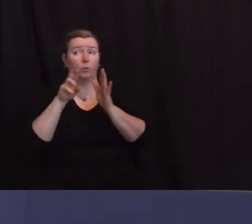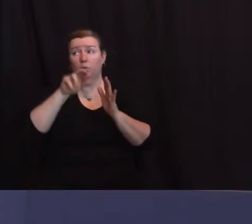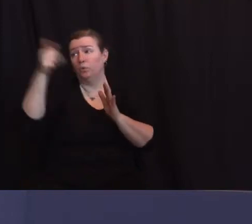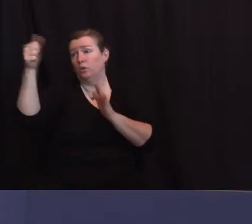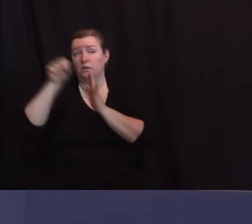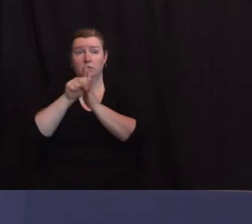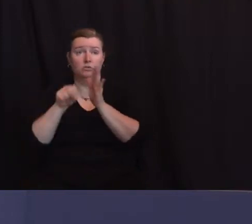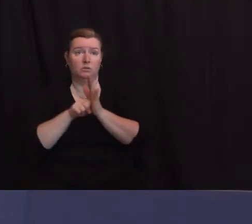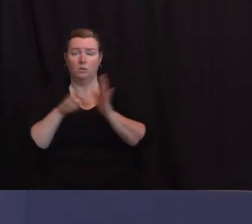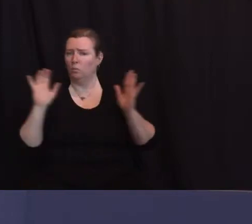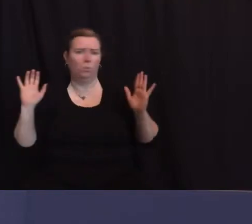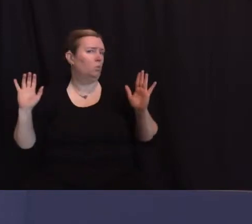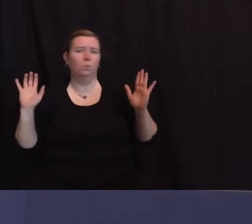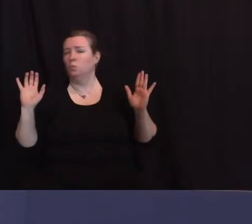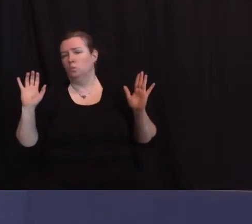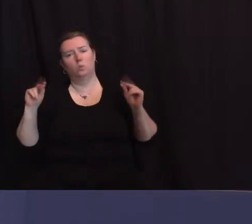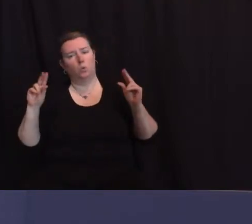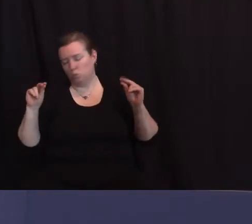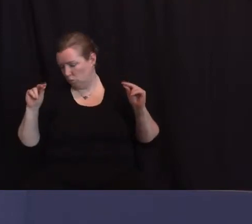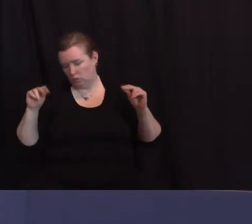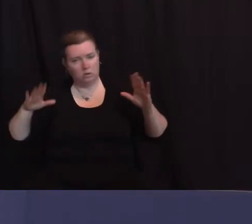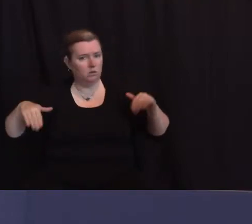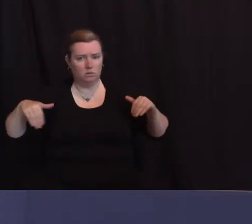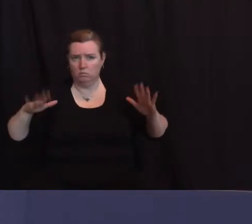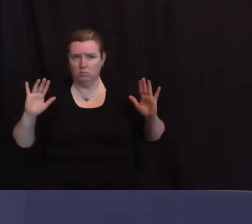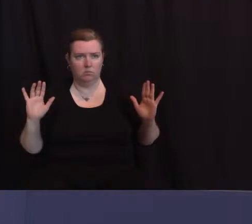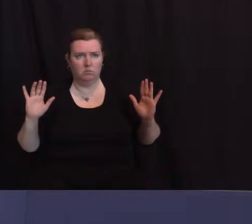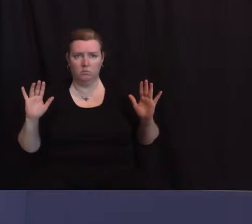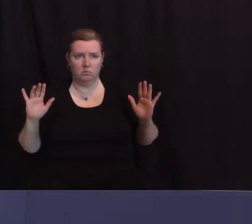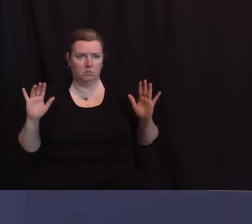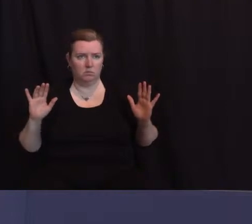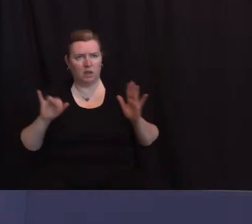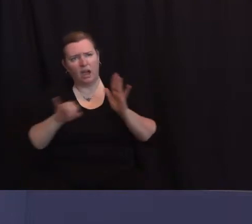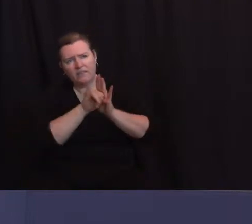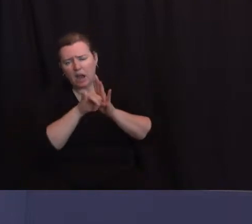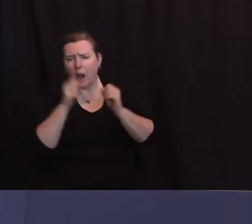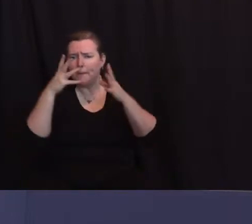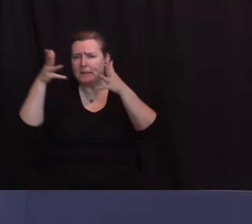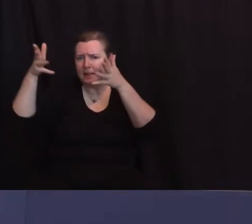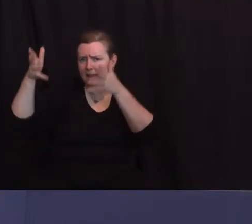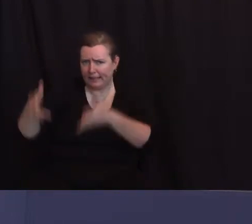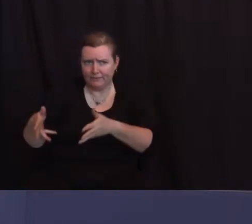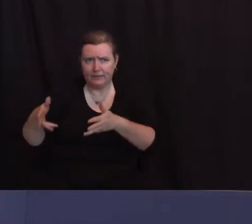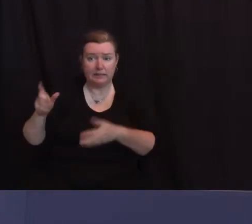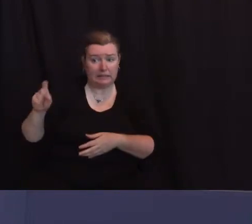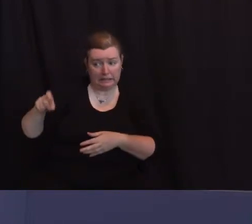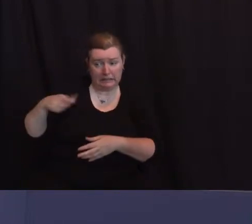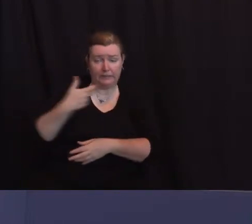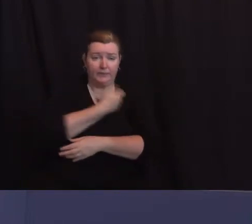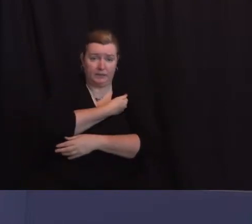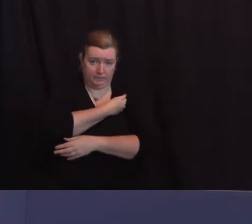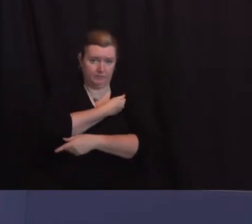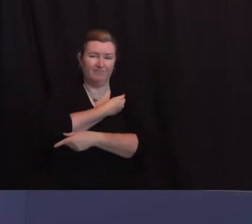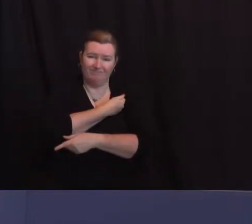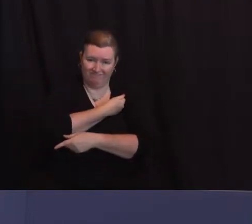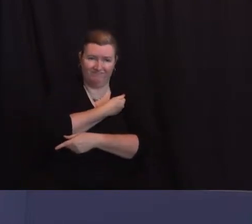We are identifying how many people remaining in New Jersey to get vaccinated, and we want to keep enough inventory